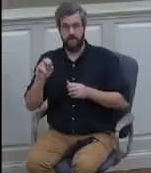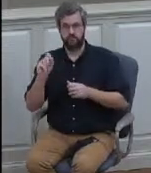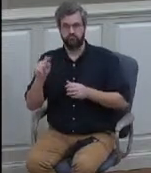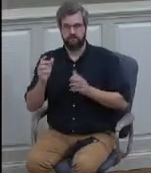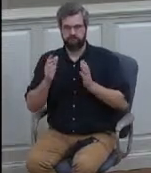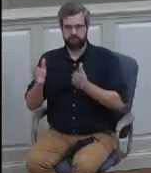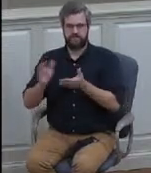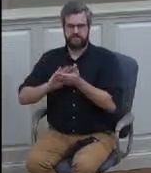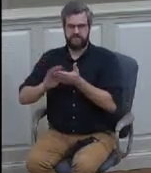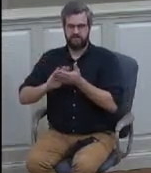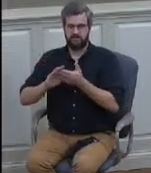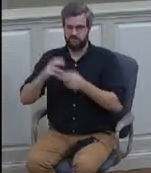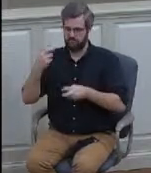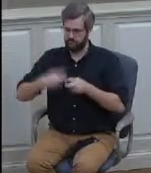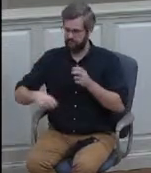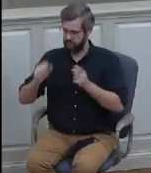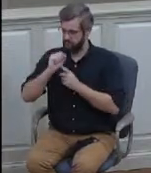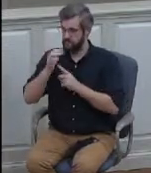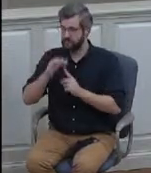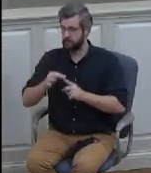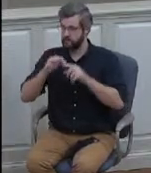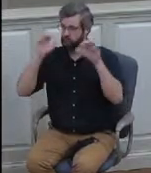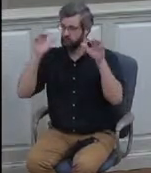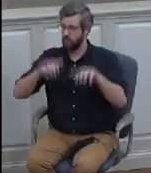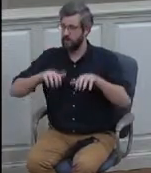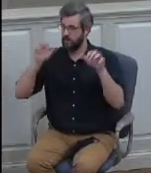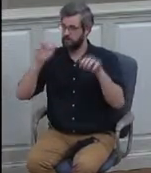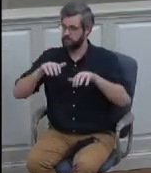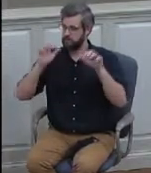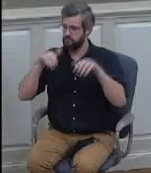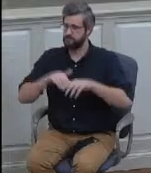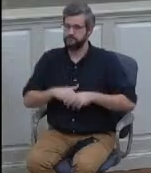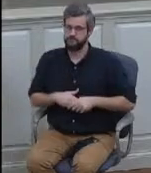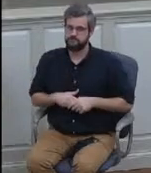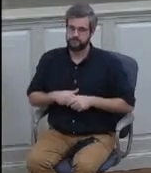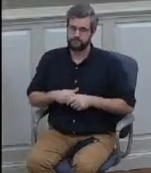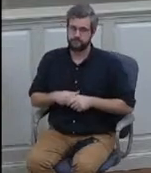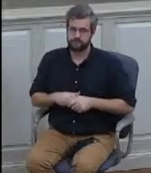very difficult situation, especially with the rain we've had. Oh, yeah.